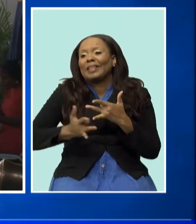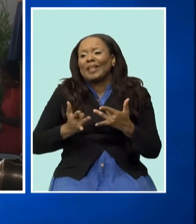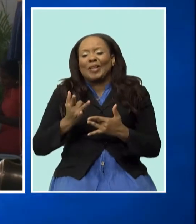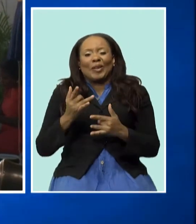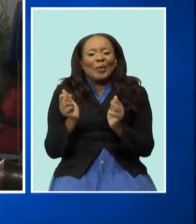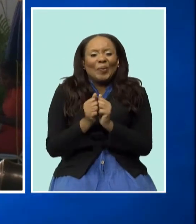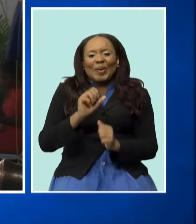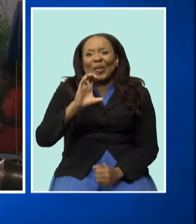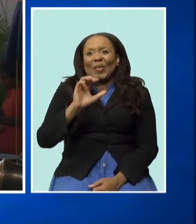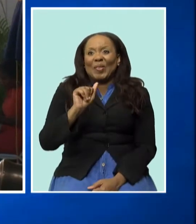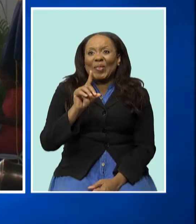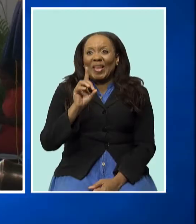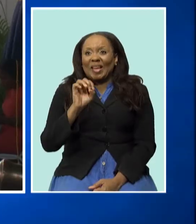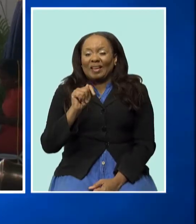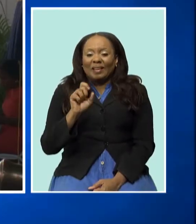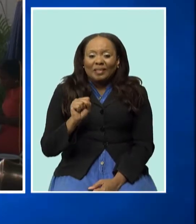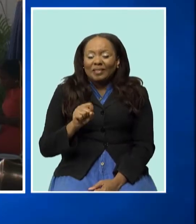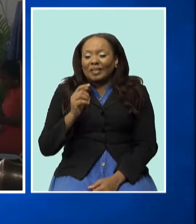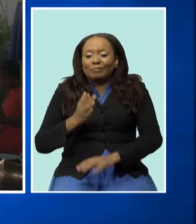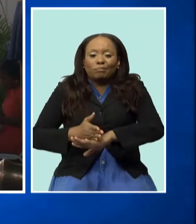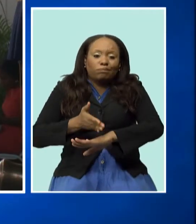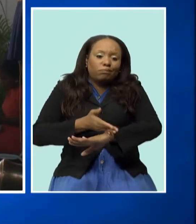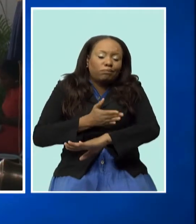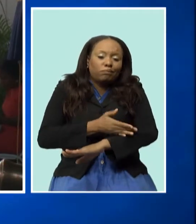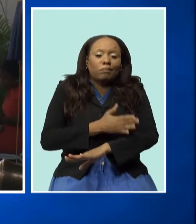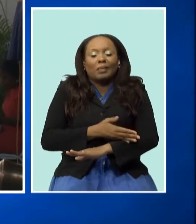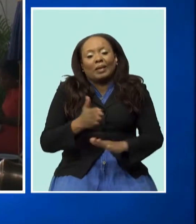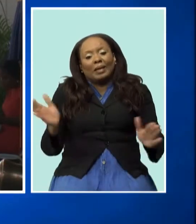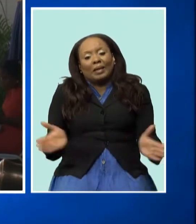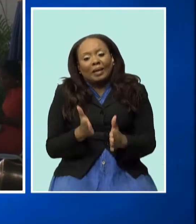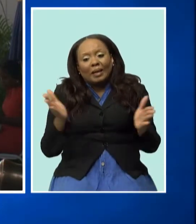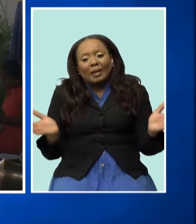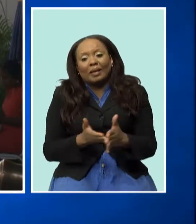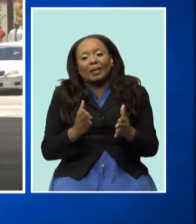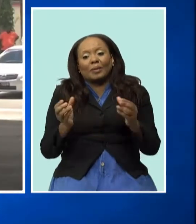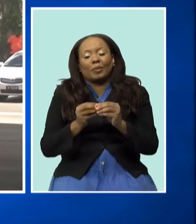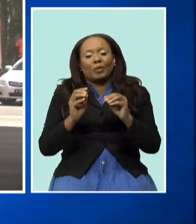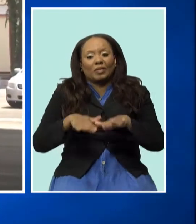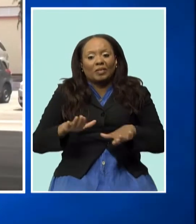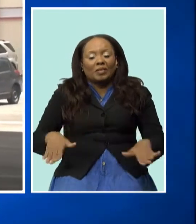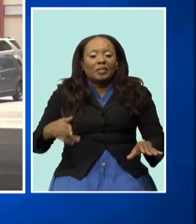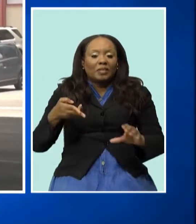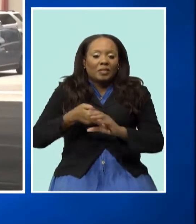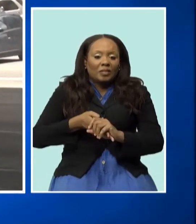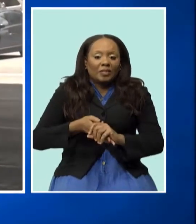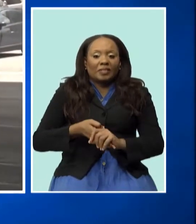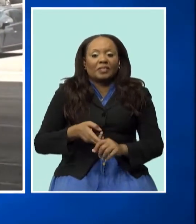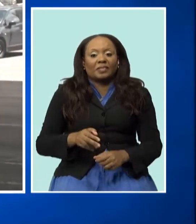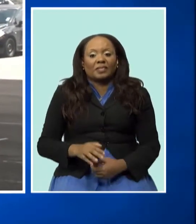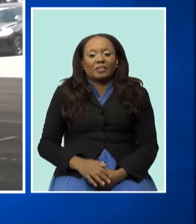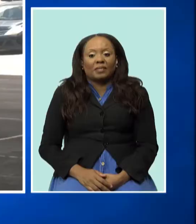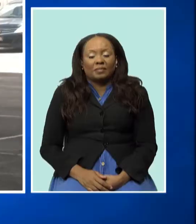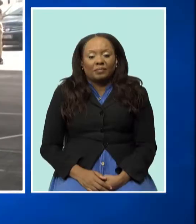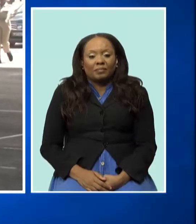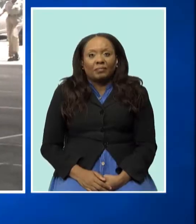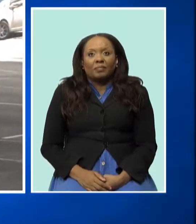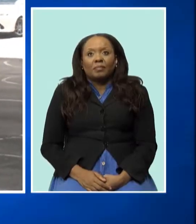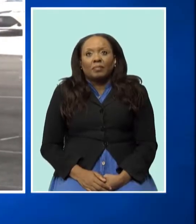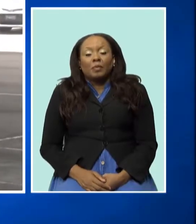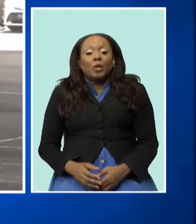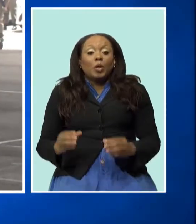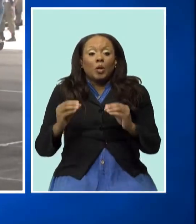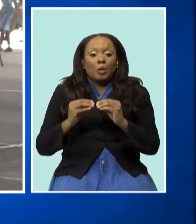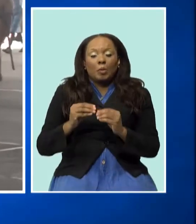will enhance the school and encourage more children to join. He believes more cadets will create a need for